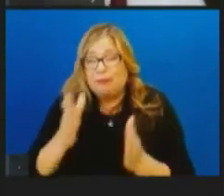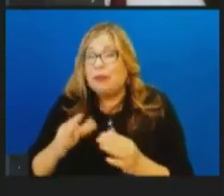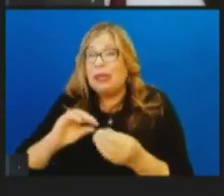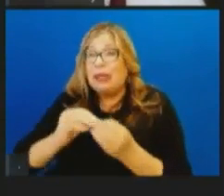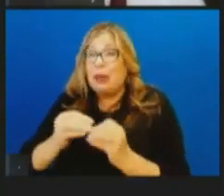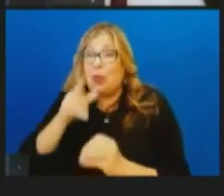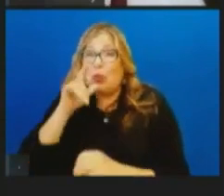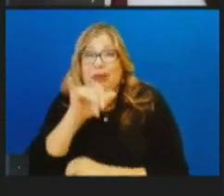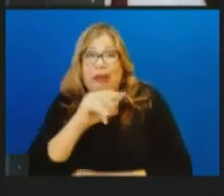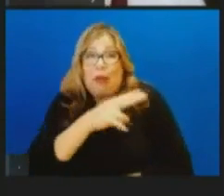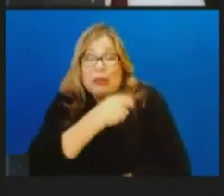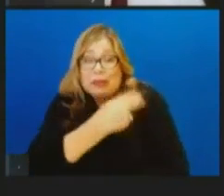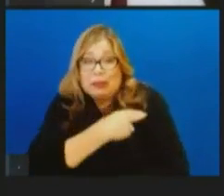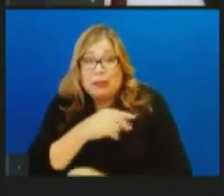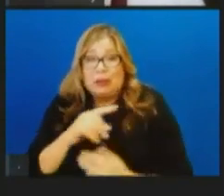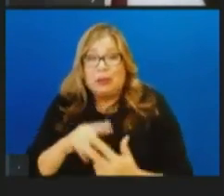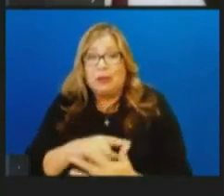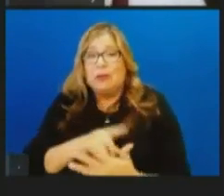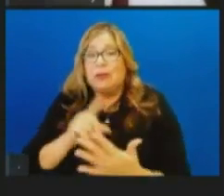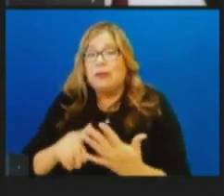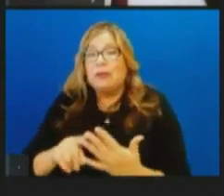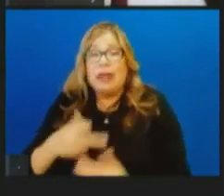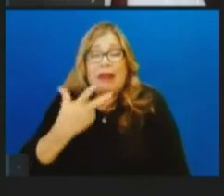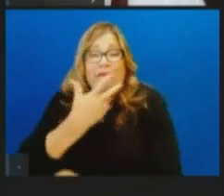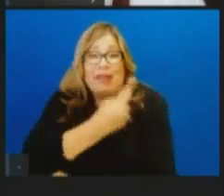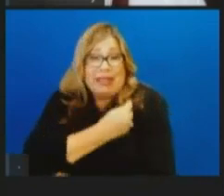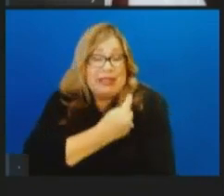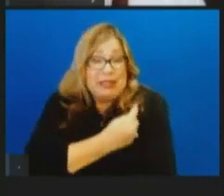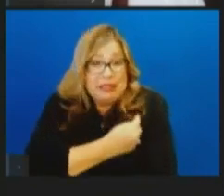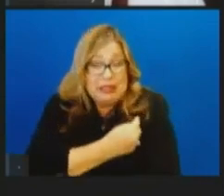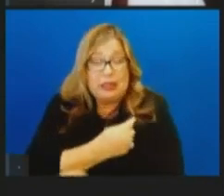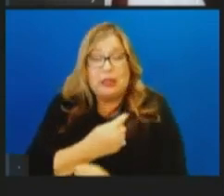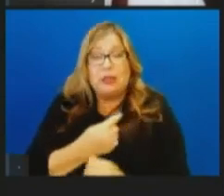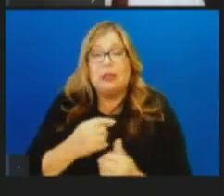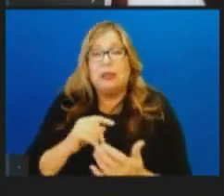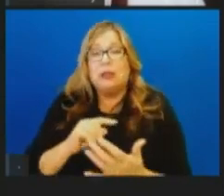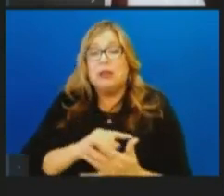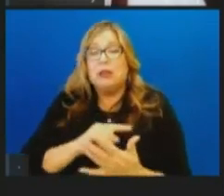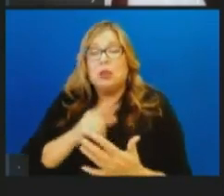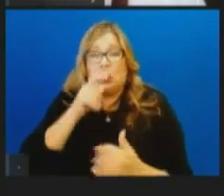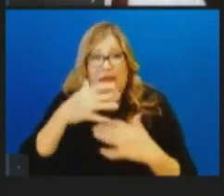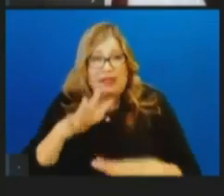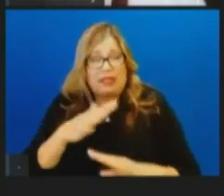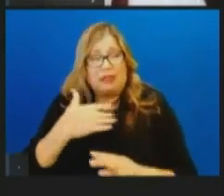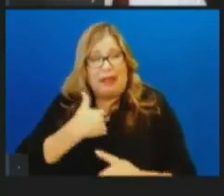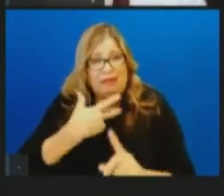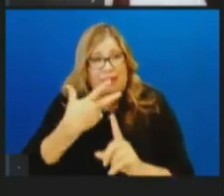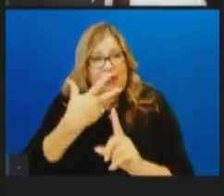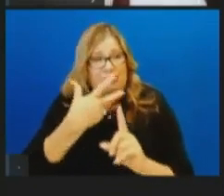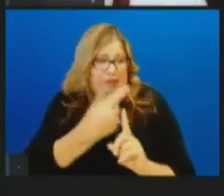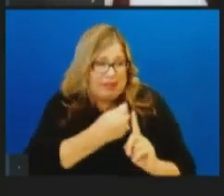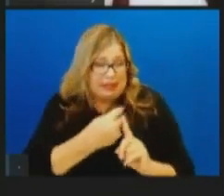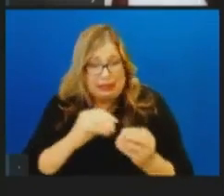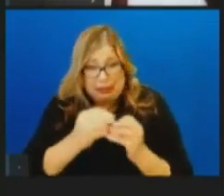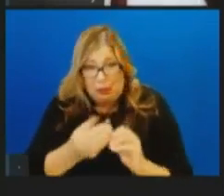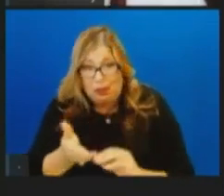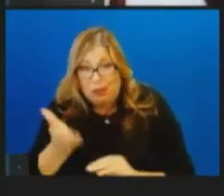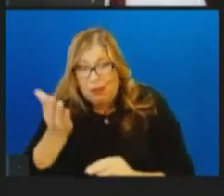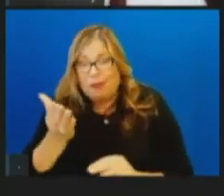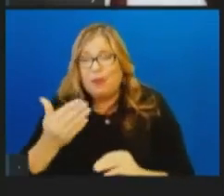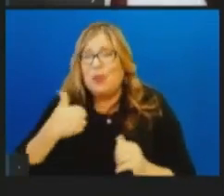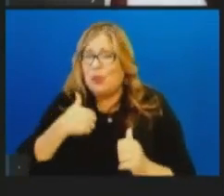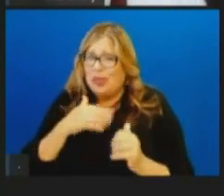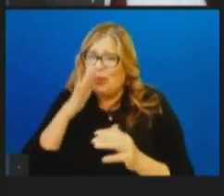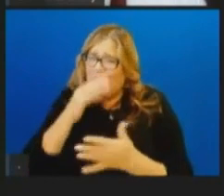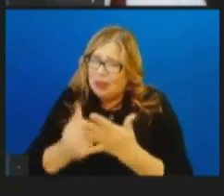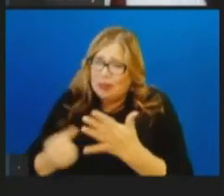lives, but their impact takes weeks to make a difference. So we will continue to prioritize getting vaccine rates up in students and use this